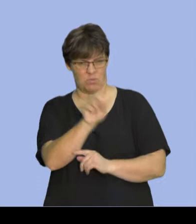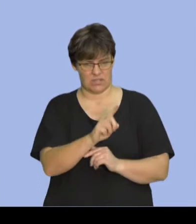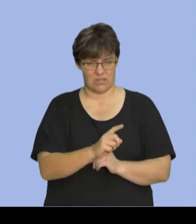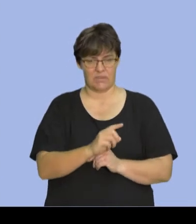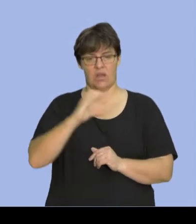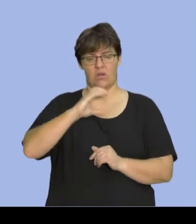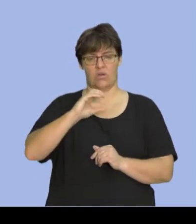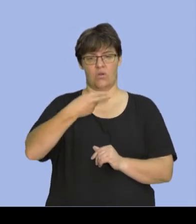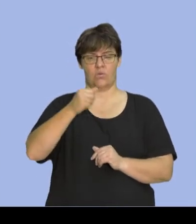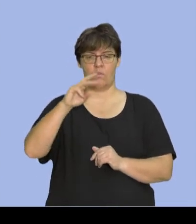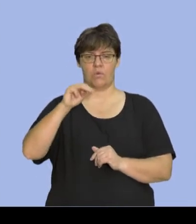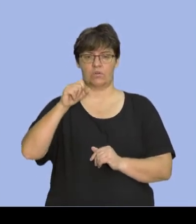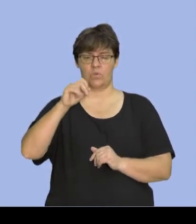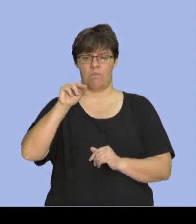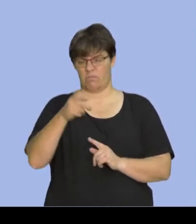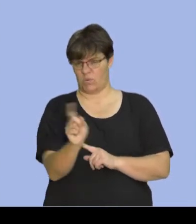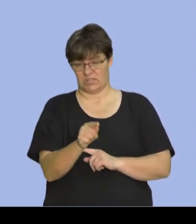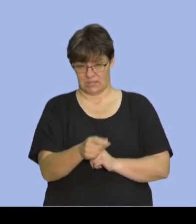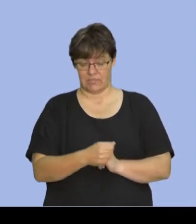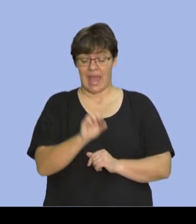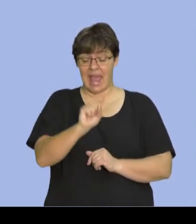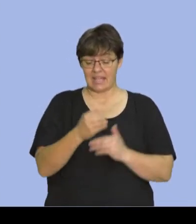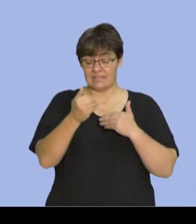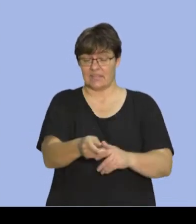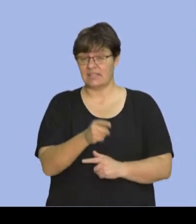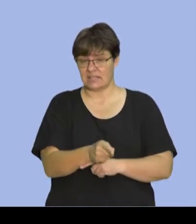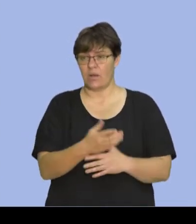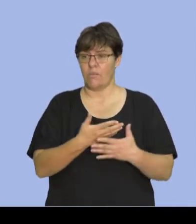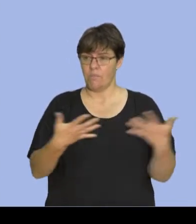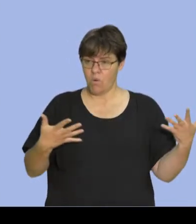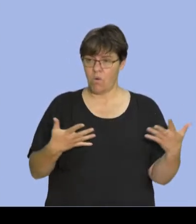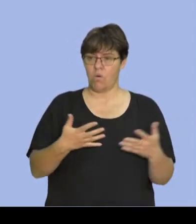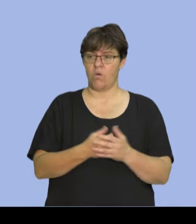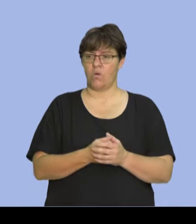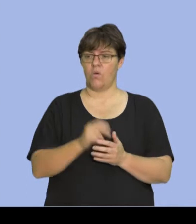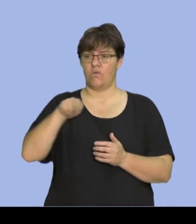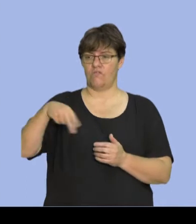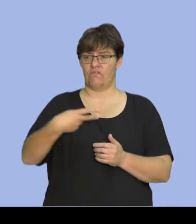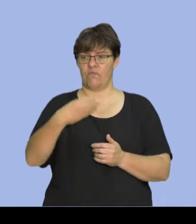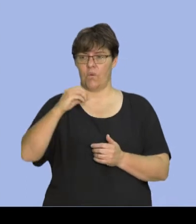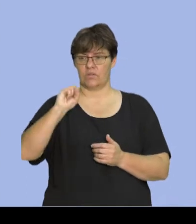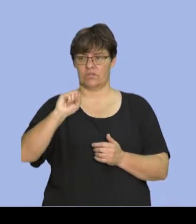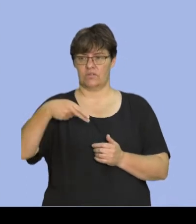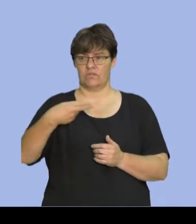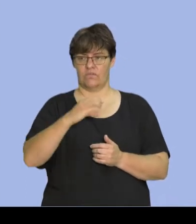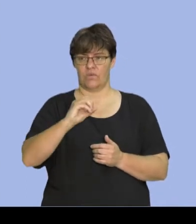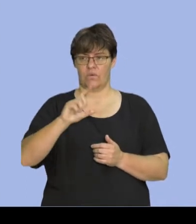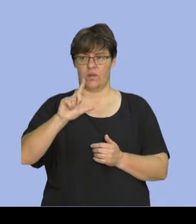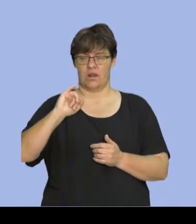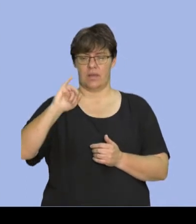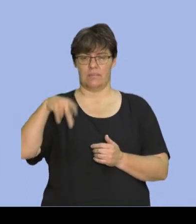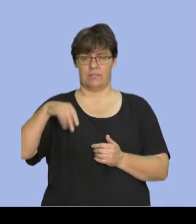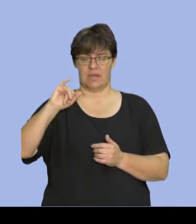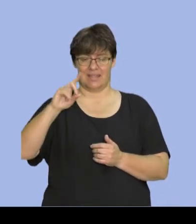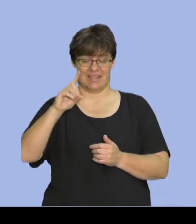is. During the S phase, more phospholipids are produced. So these are complex proteins